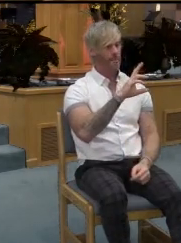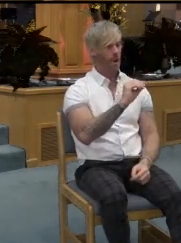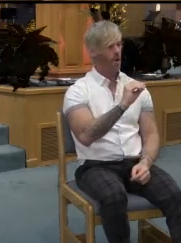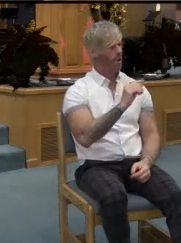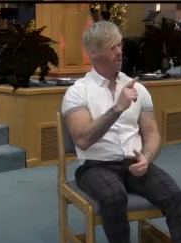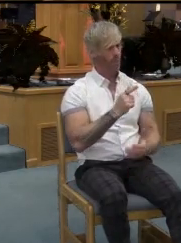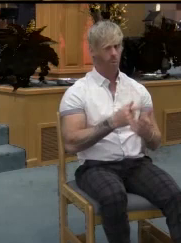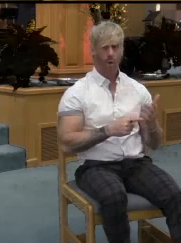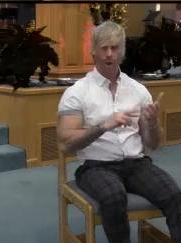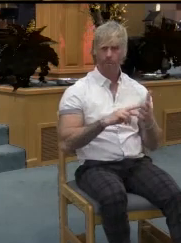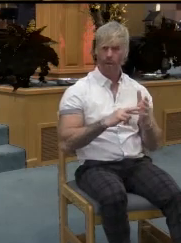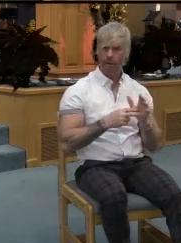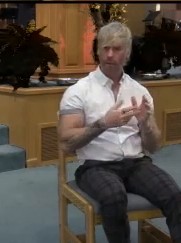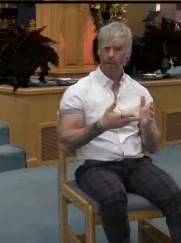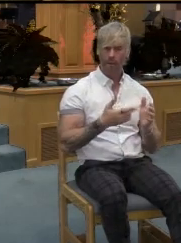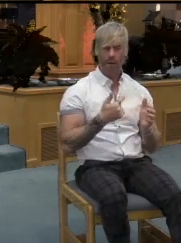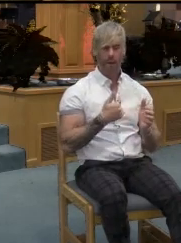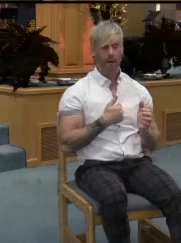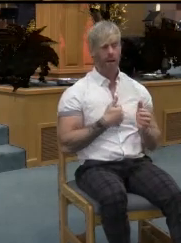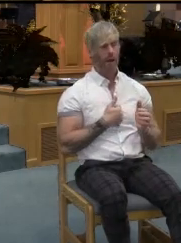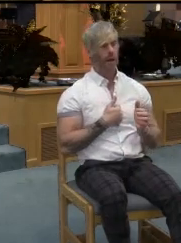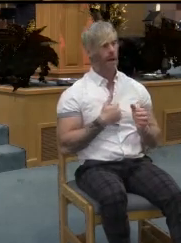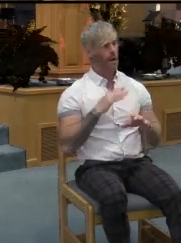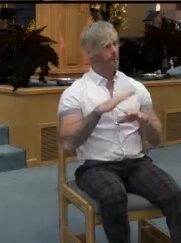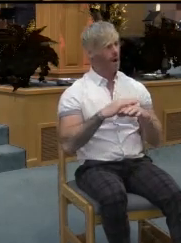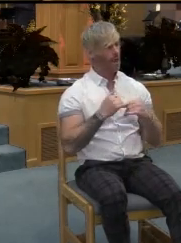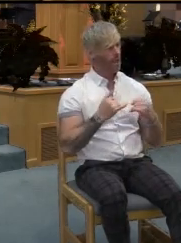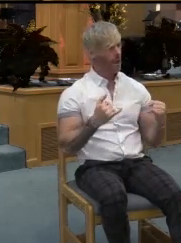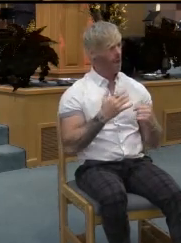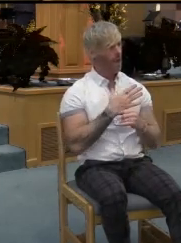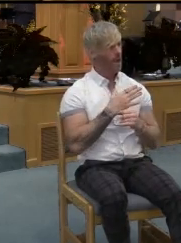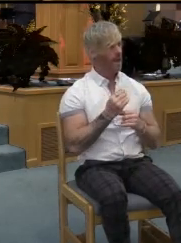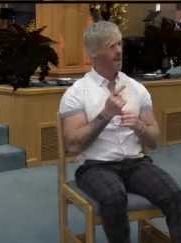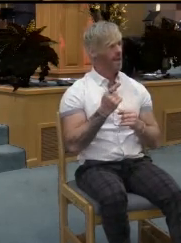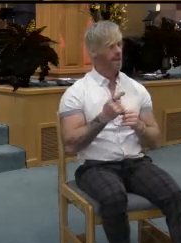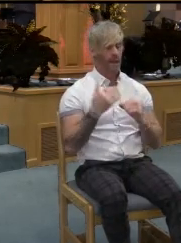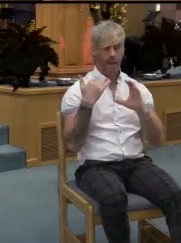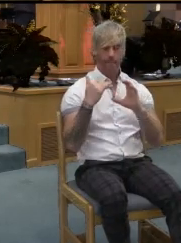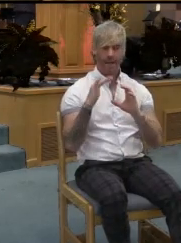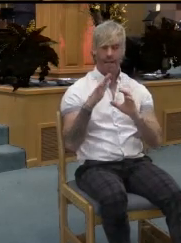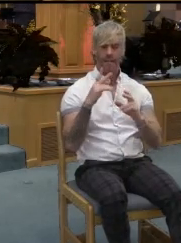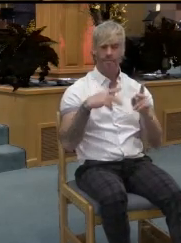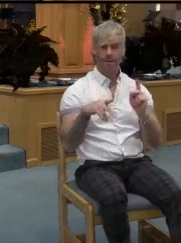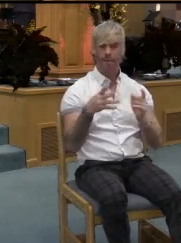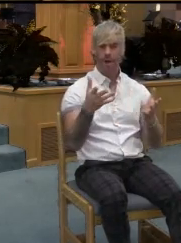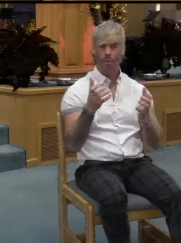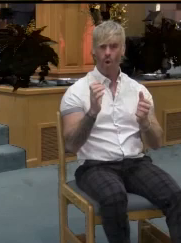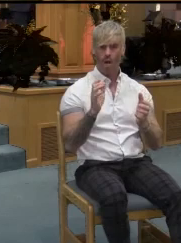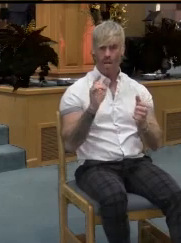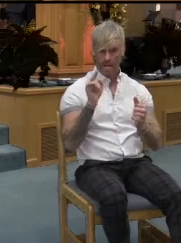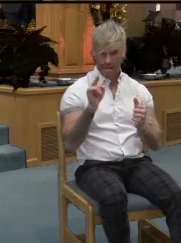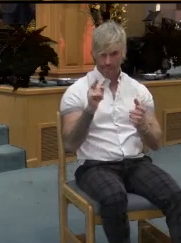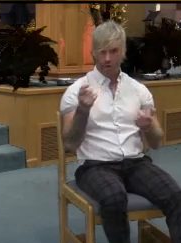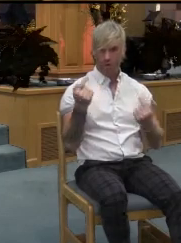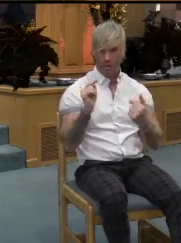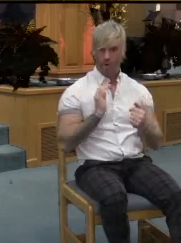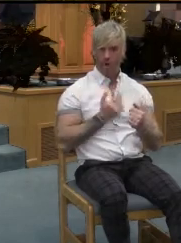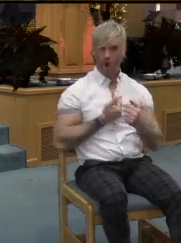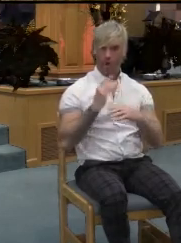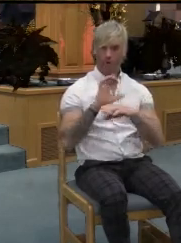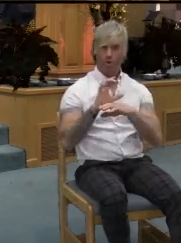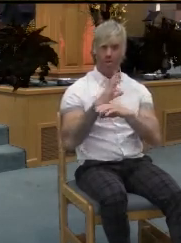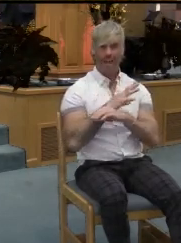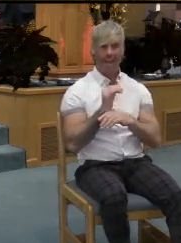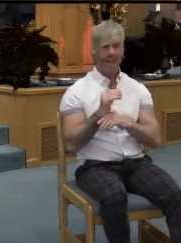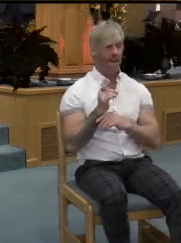mean? He said, I got on the line, and I emailed his people and said, we want Tim Tebow to come to Twin Lakes Baptist Church.